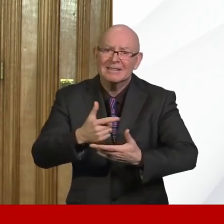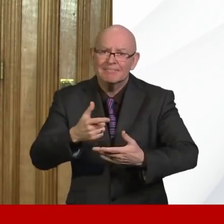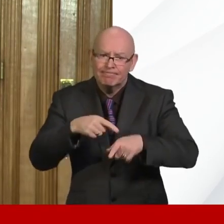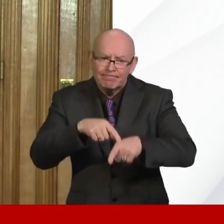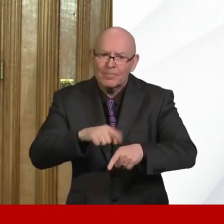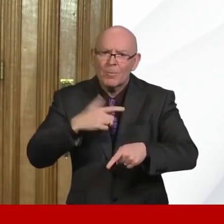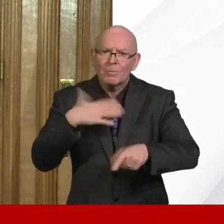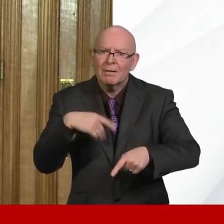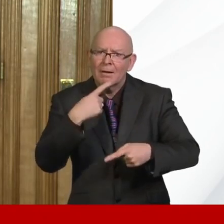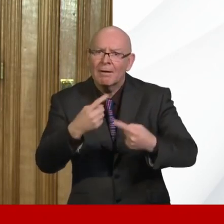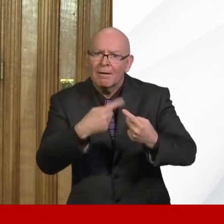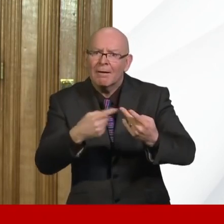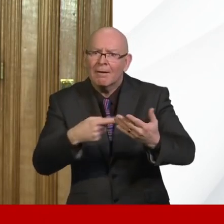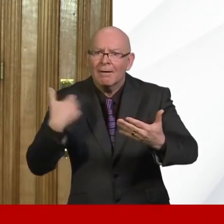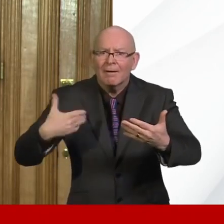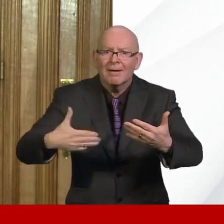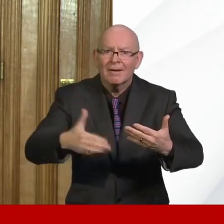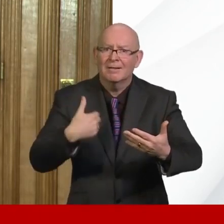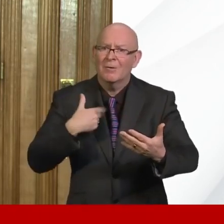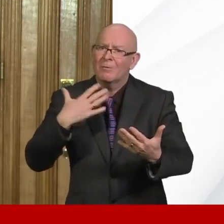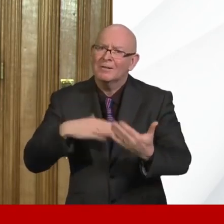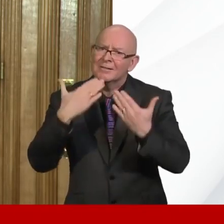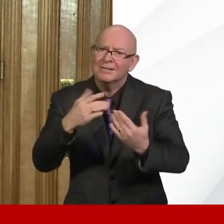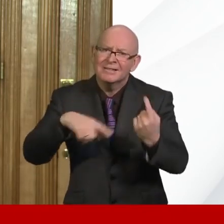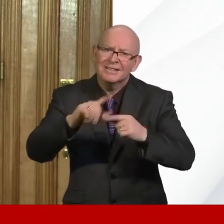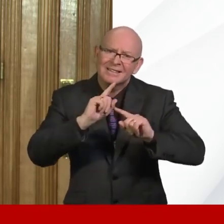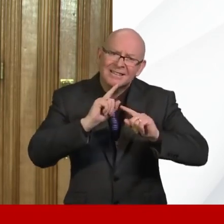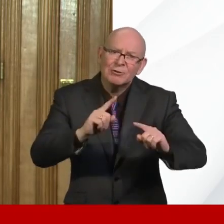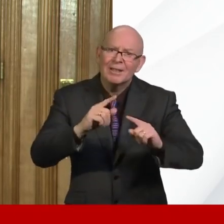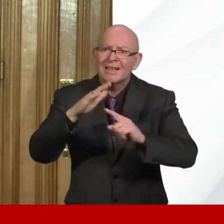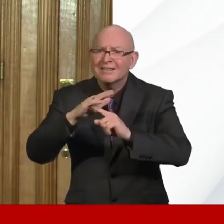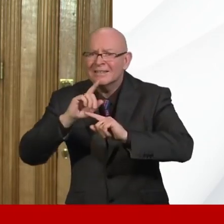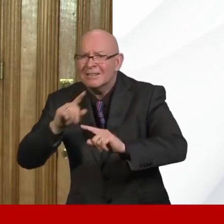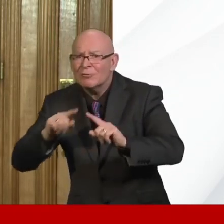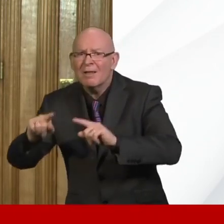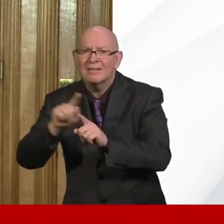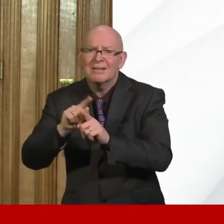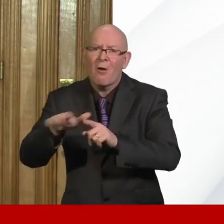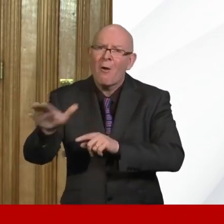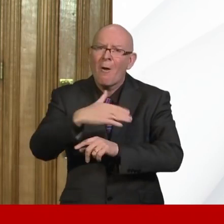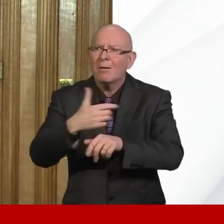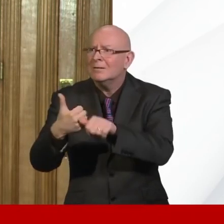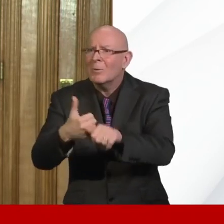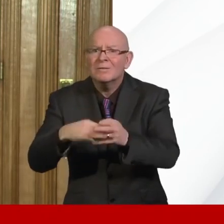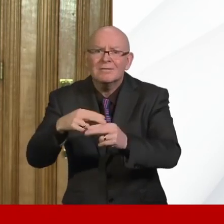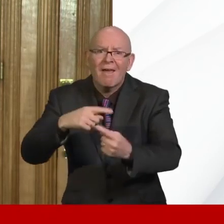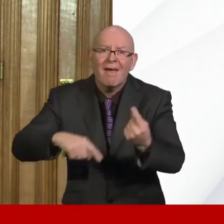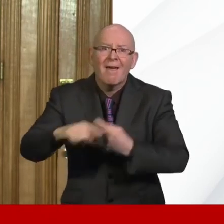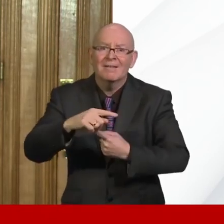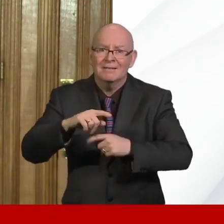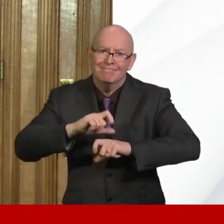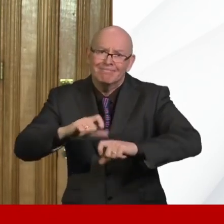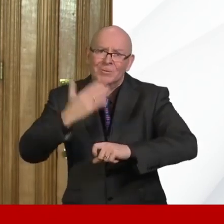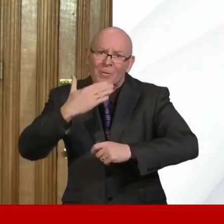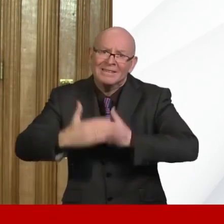against coronavirus. And as I've said, we will take the right steps at the right time,